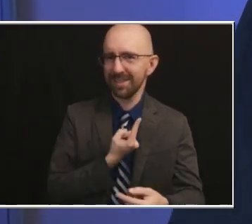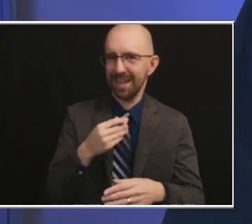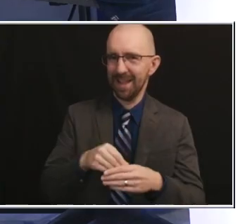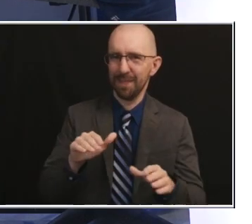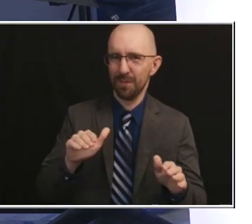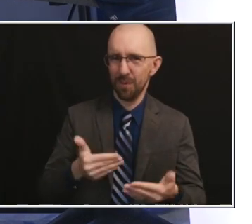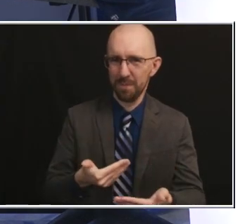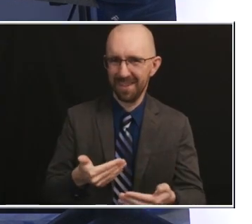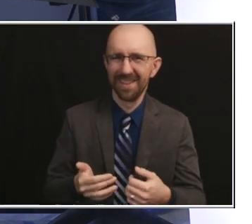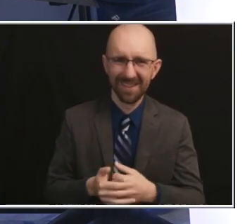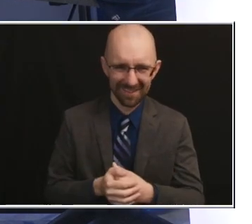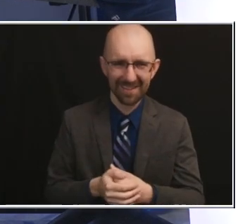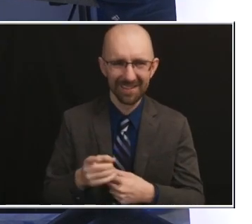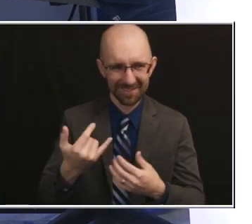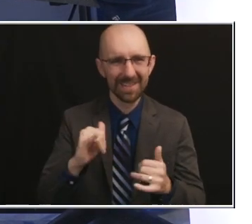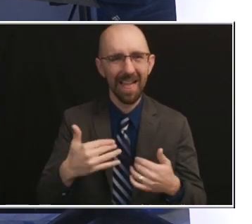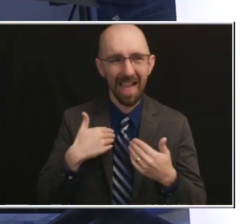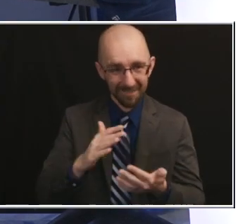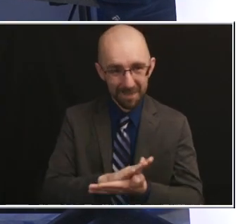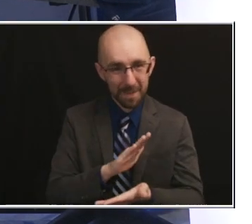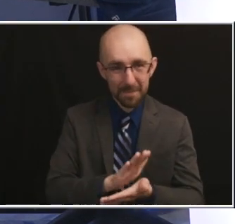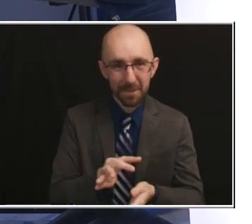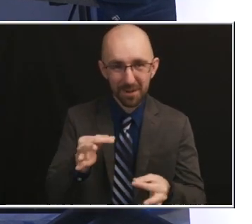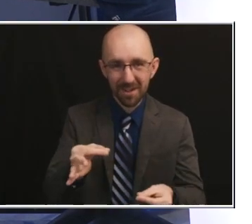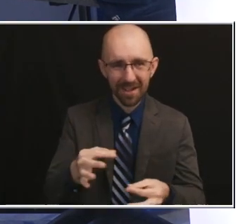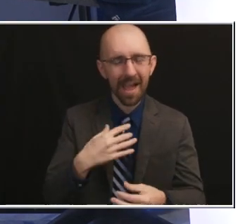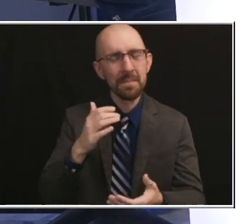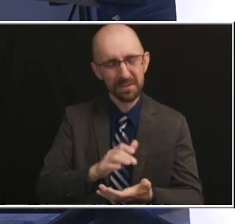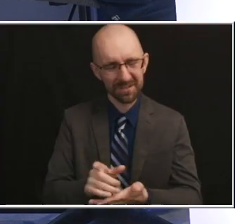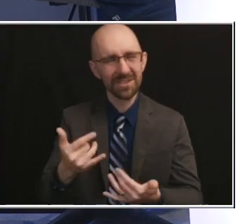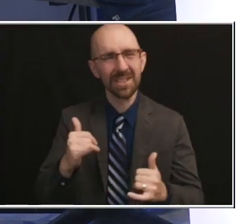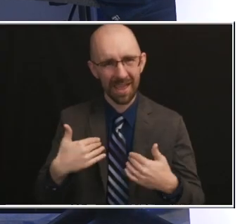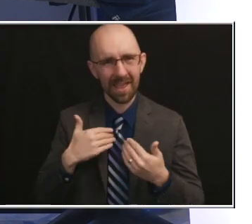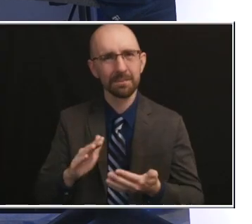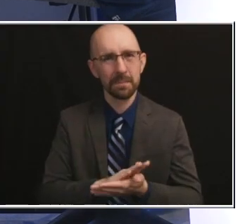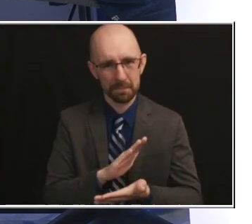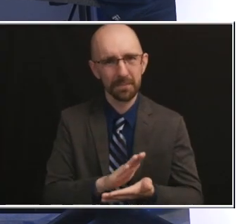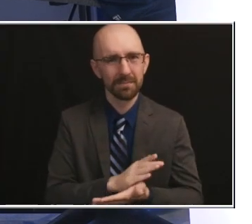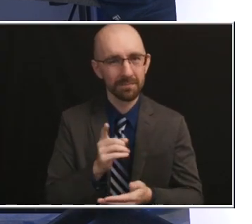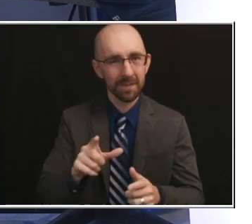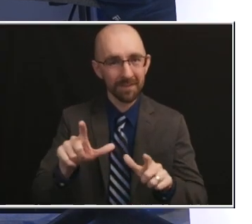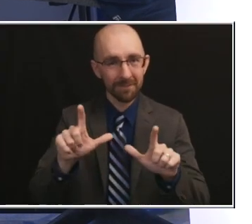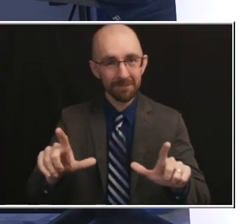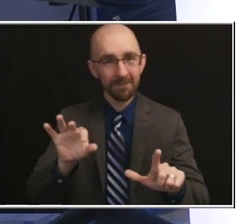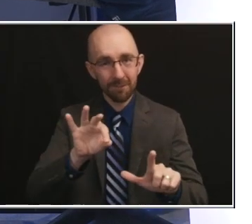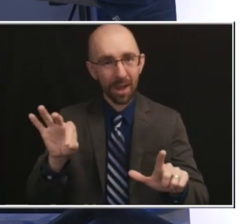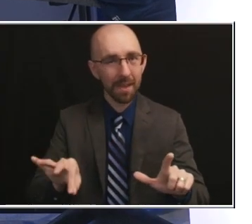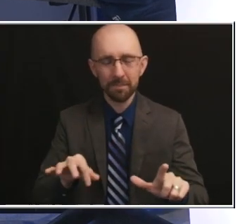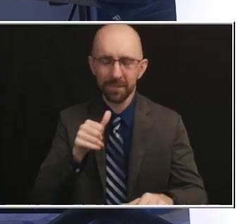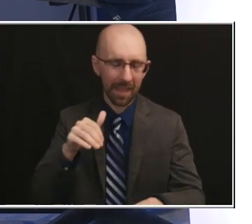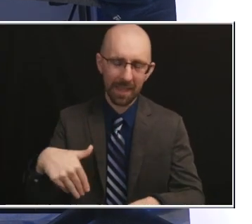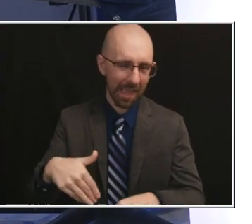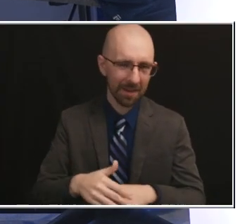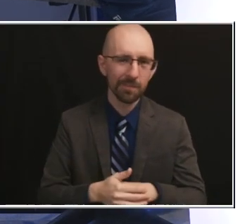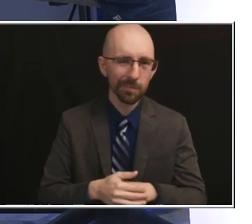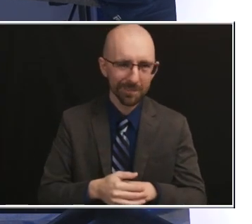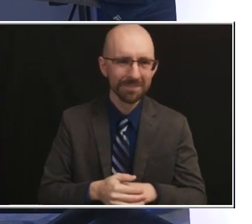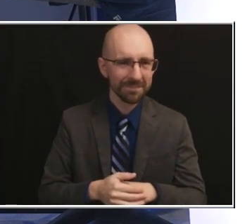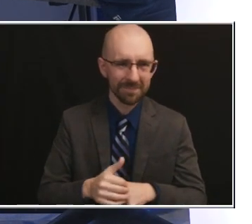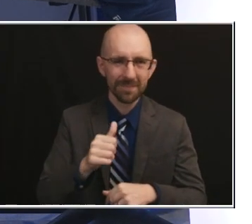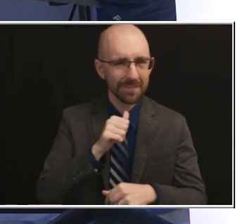Do you still have that piece of paper? I believe she does still have that piece of paper. Did she frame it? No, not yet. It's not not a memento you want to frame